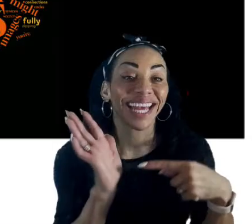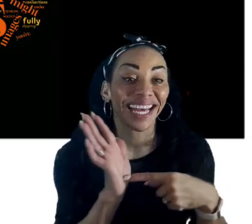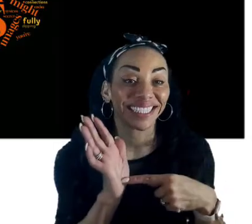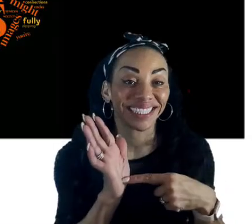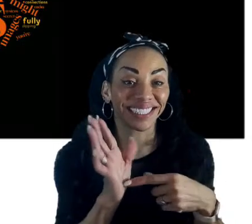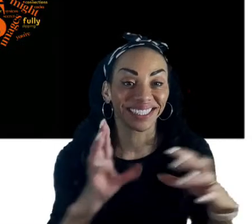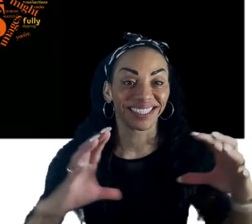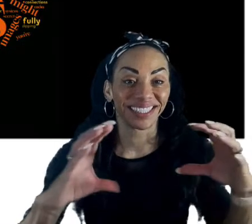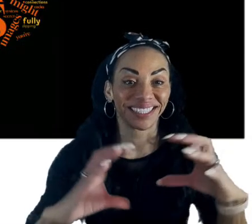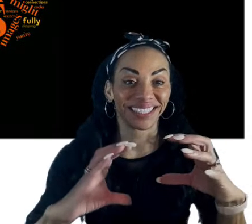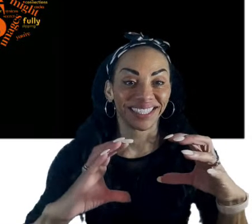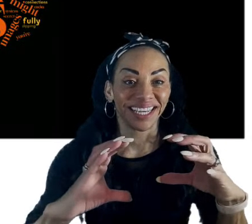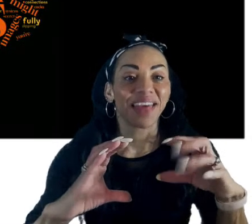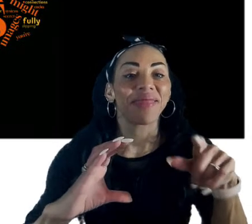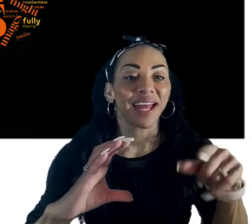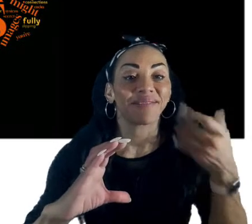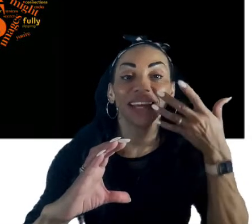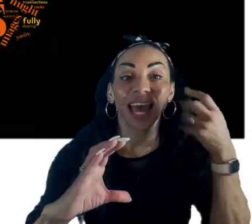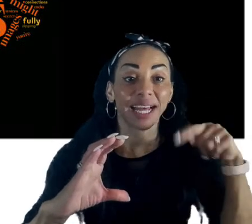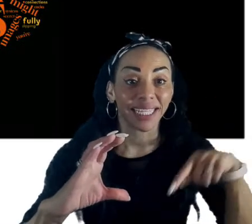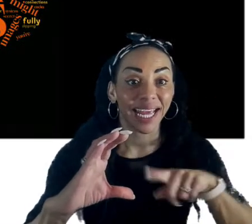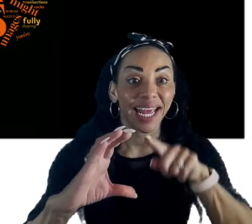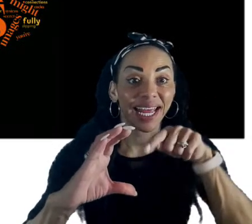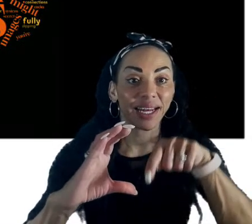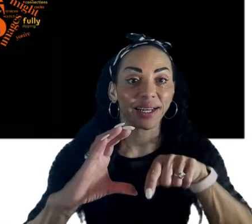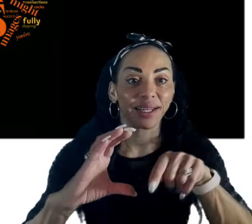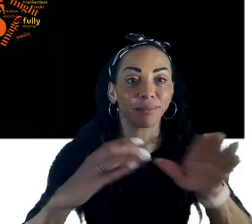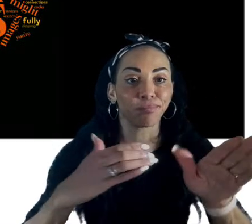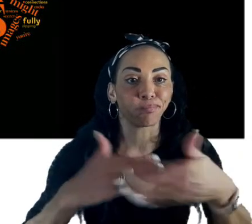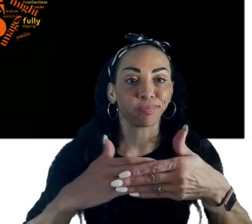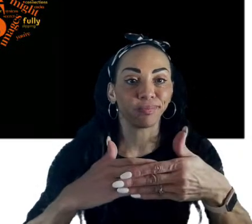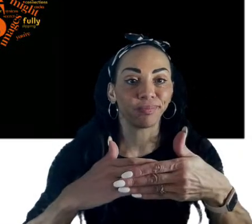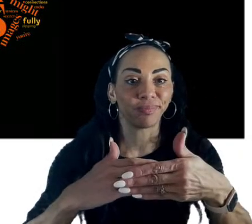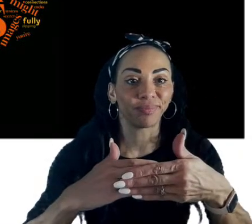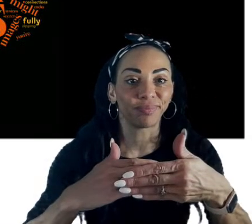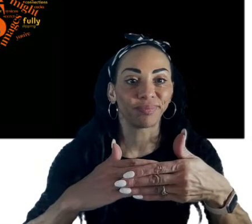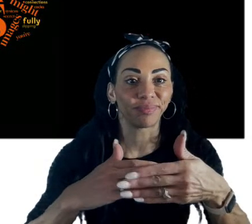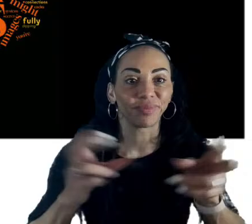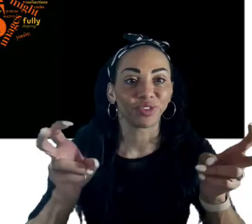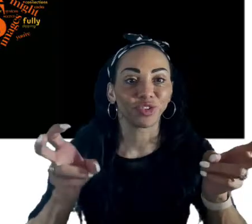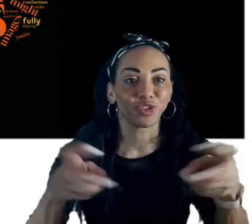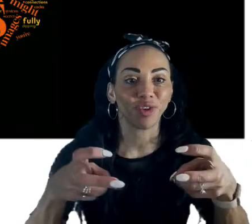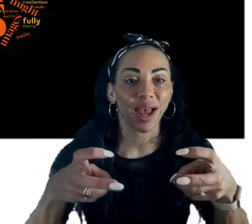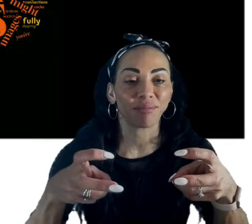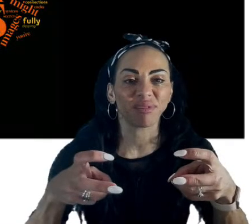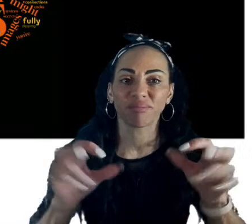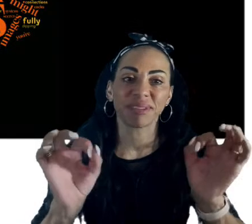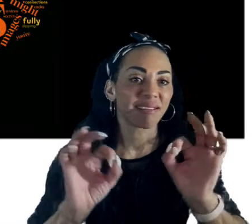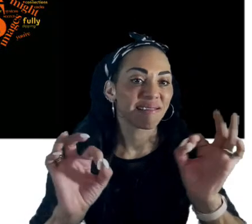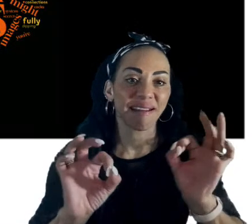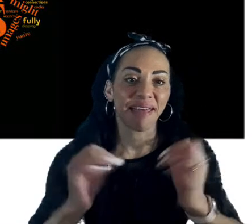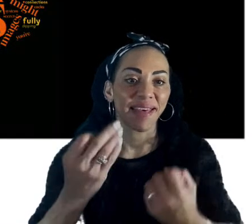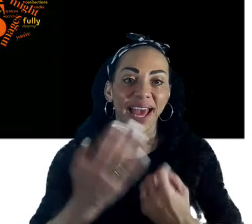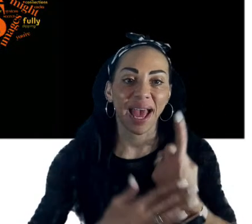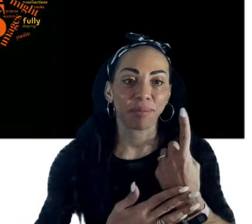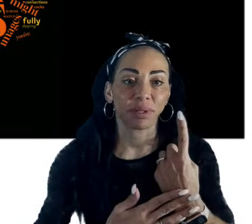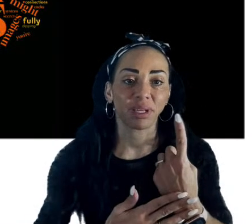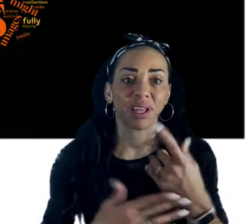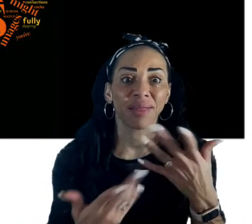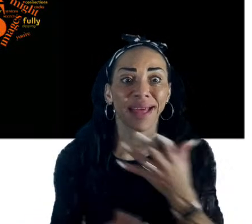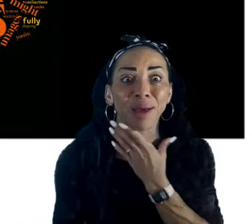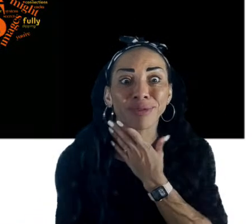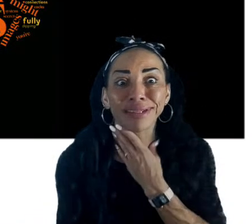a little basket. But nothing. And then in my desperation, I started messaging people